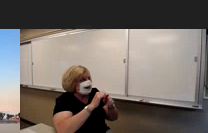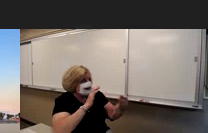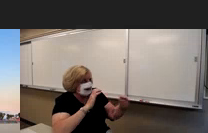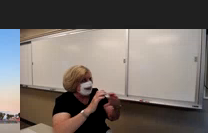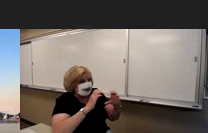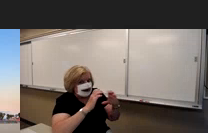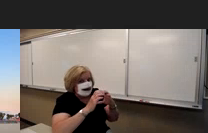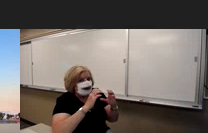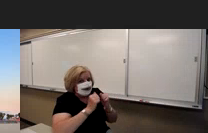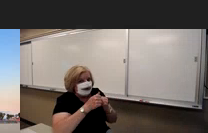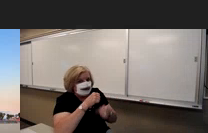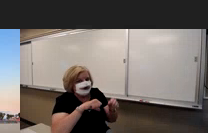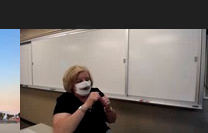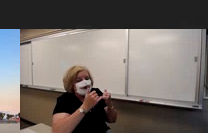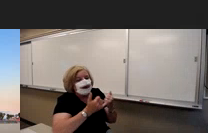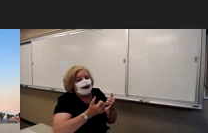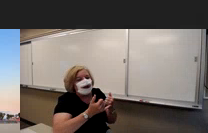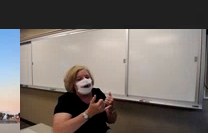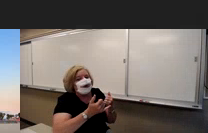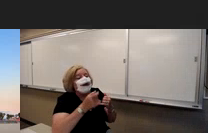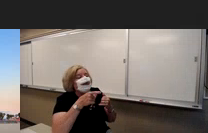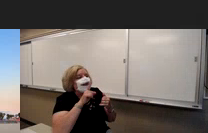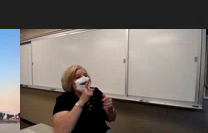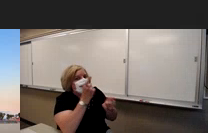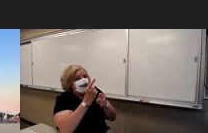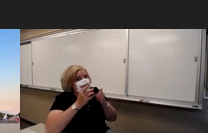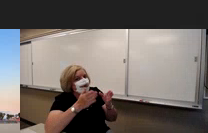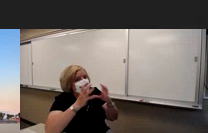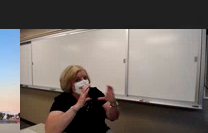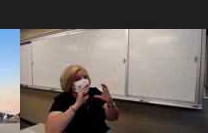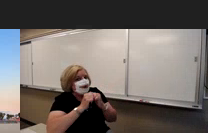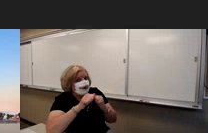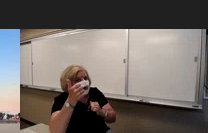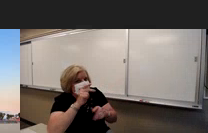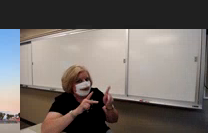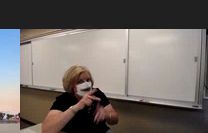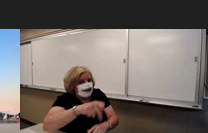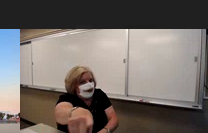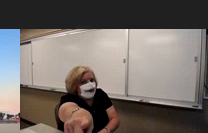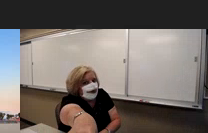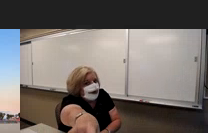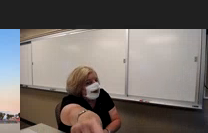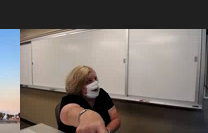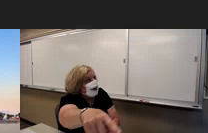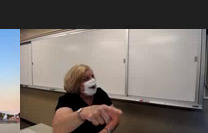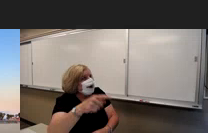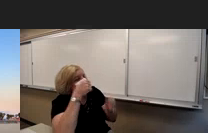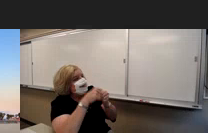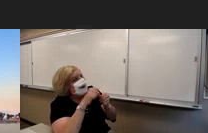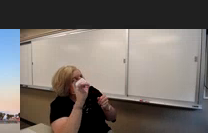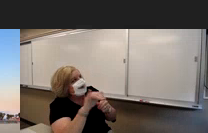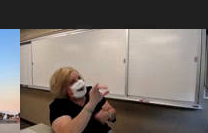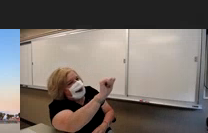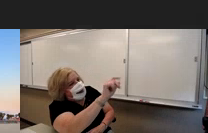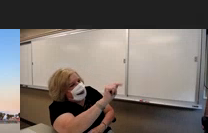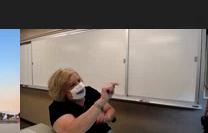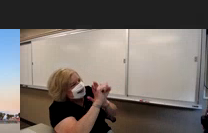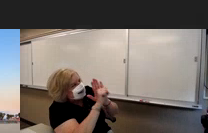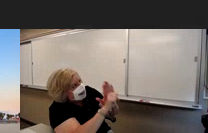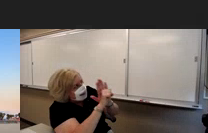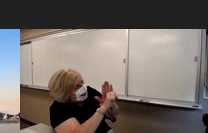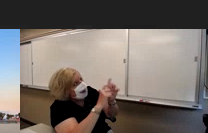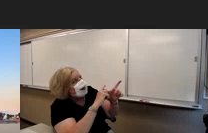already doing that. These are the proper ways that you want to communicate with your team, is to remember that @symbol and then